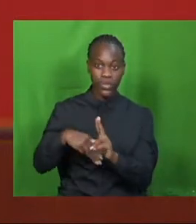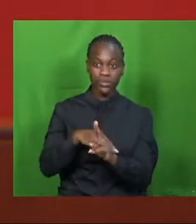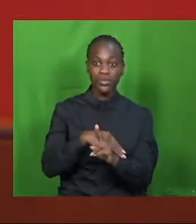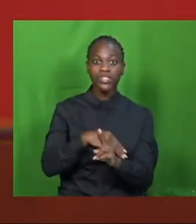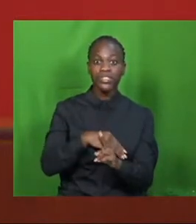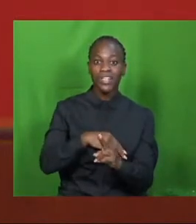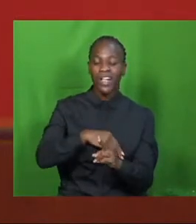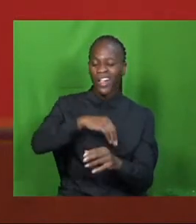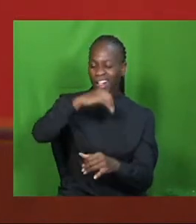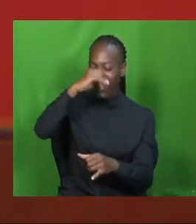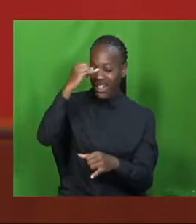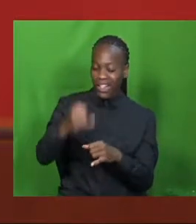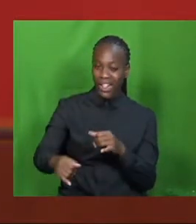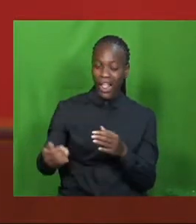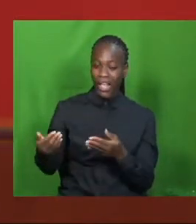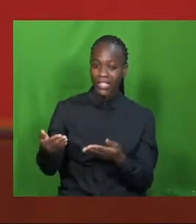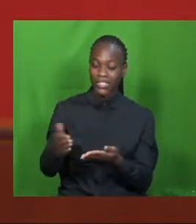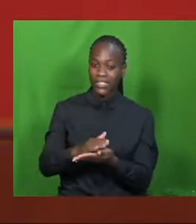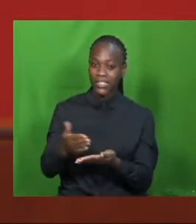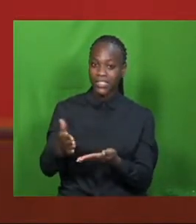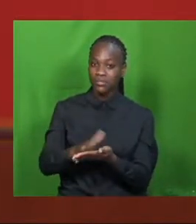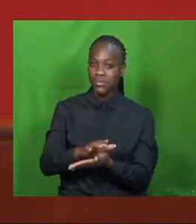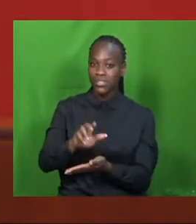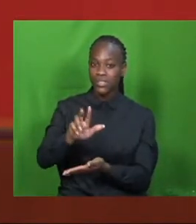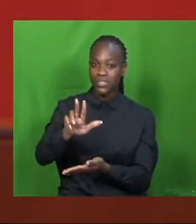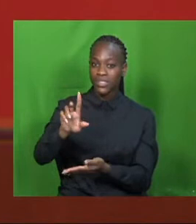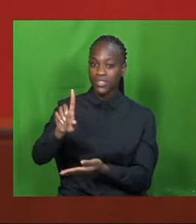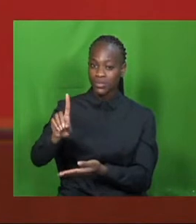Page 26.